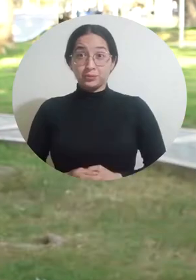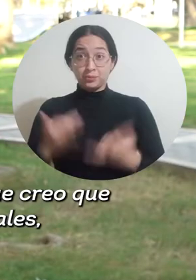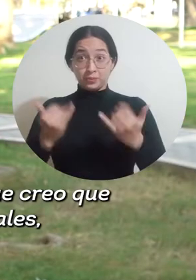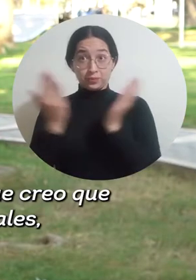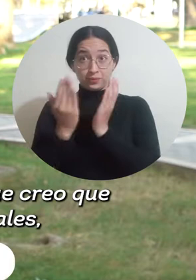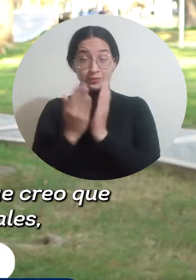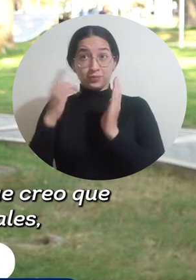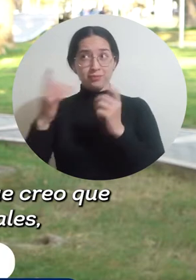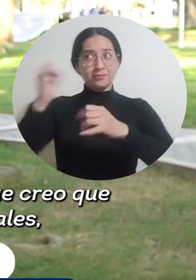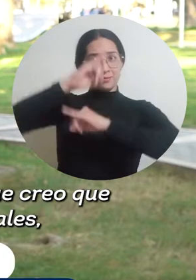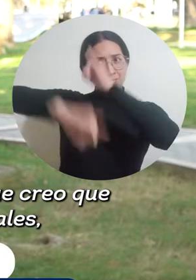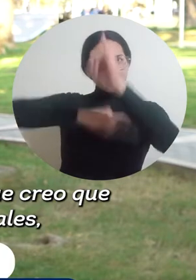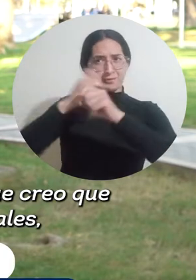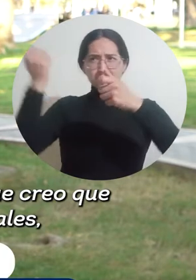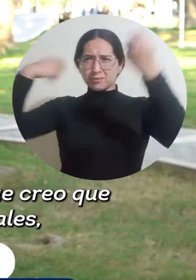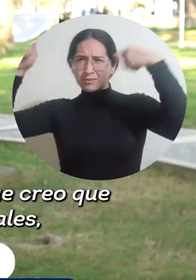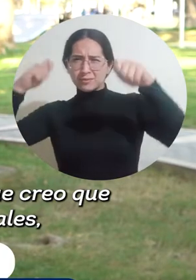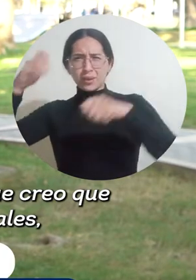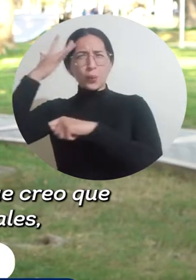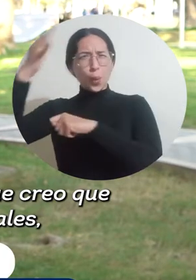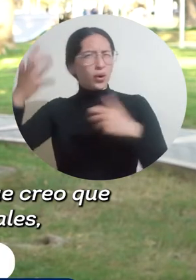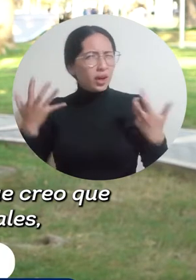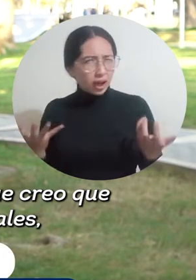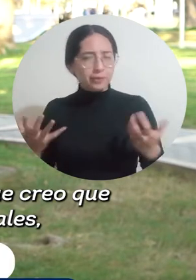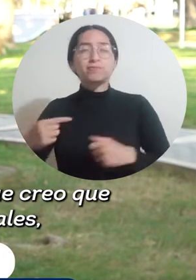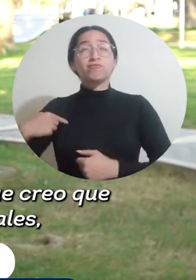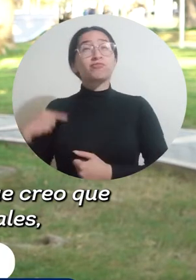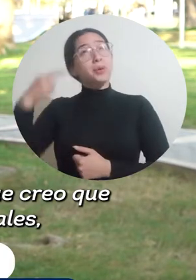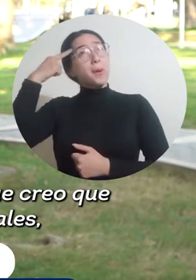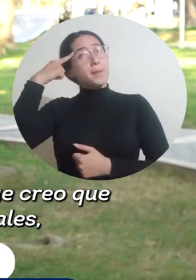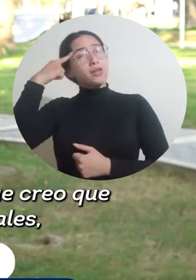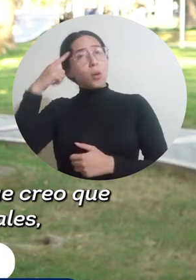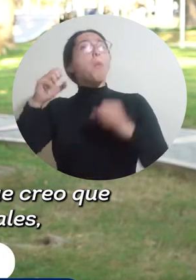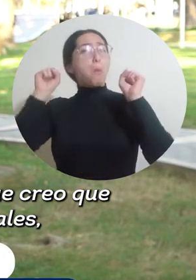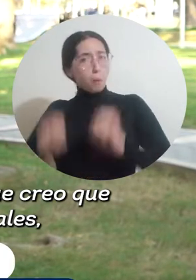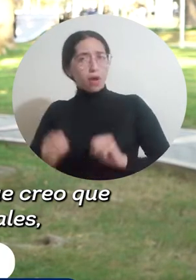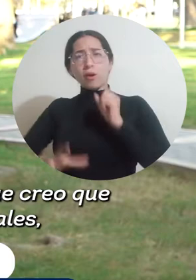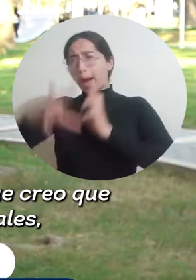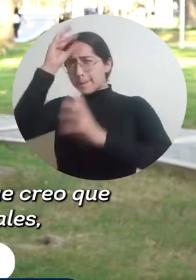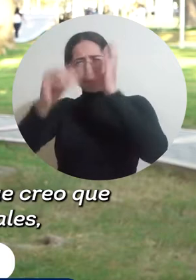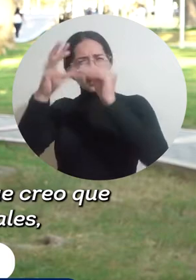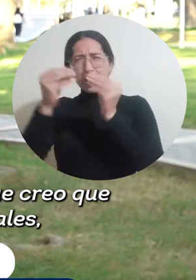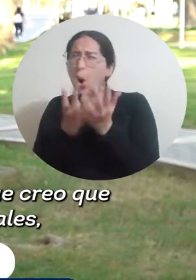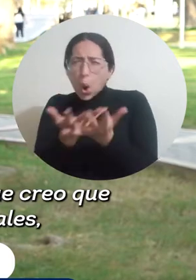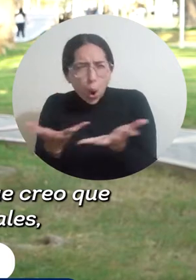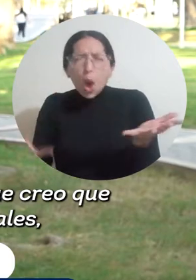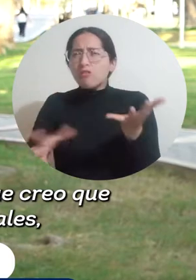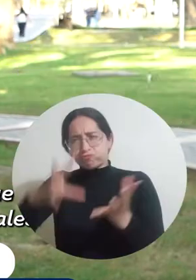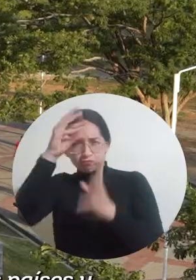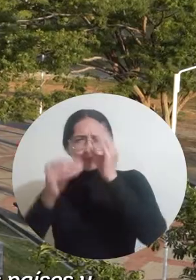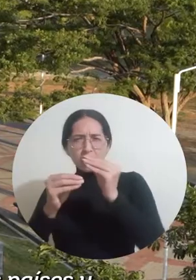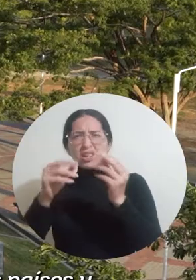I'm a student international business because I think that I can learn many things